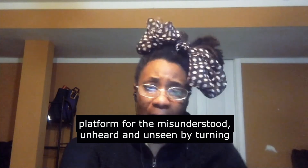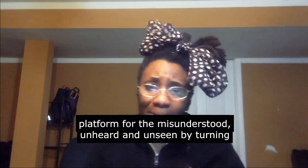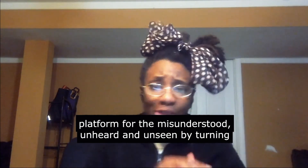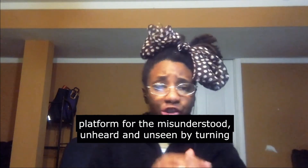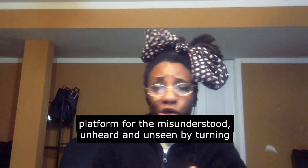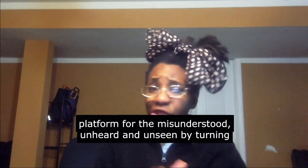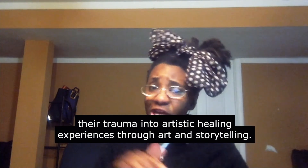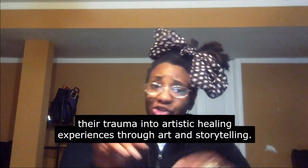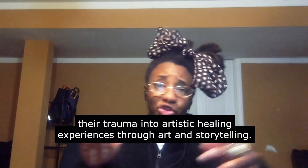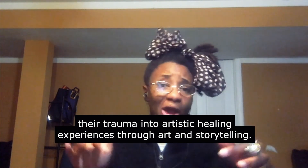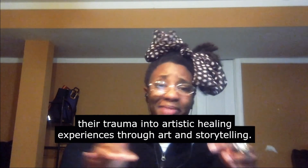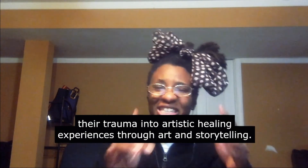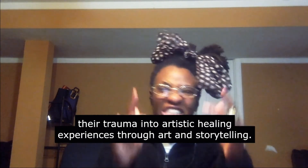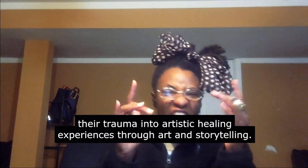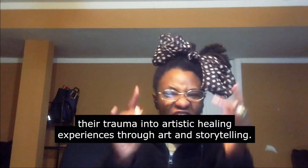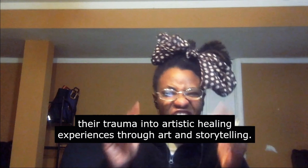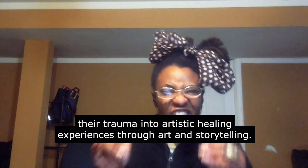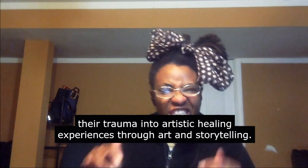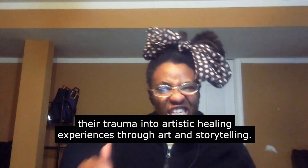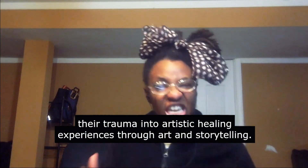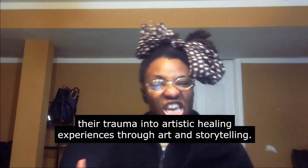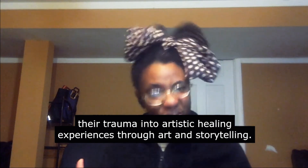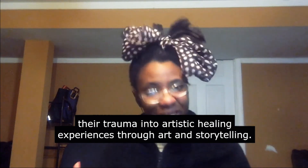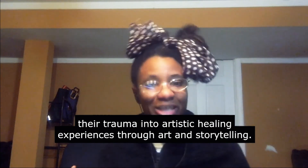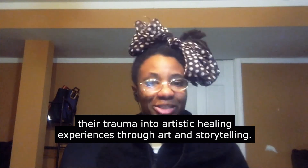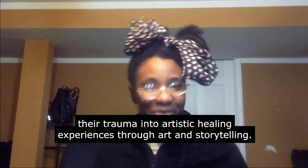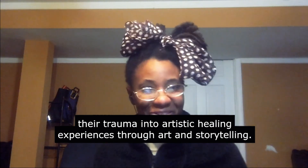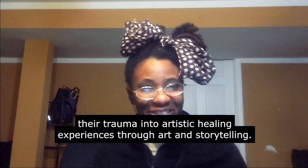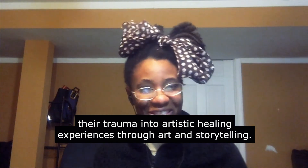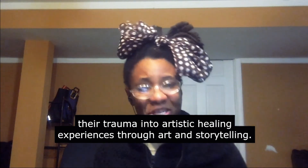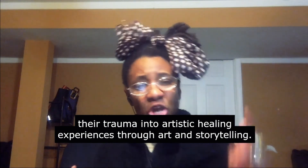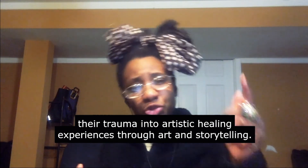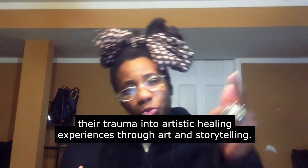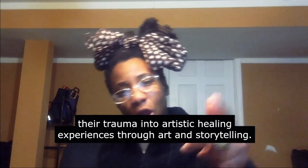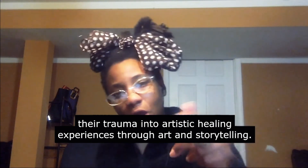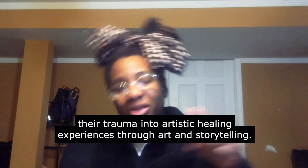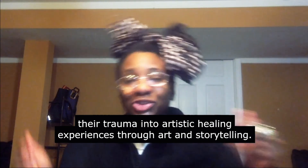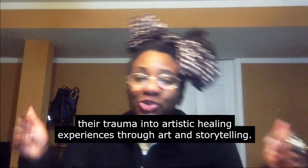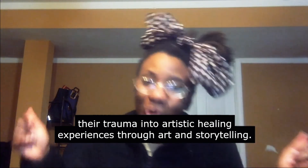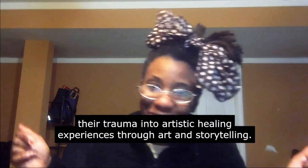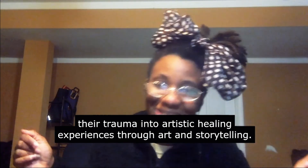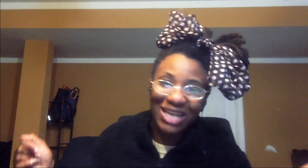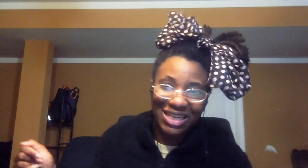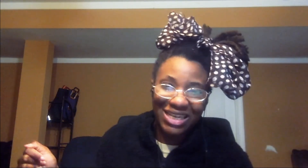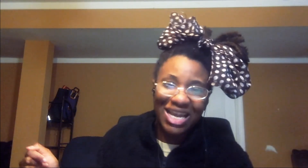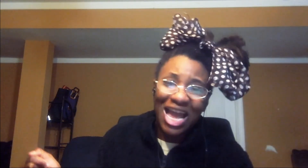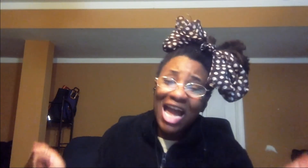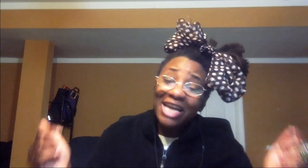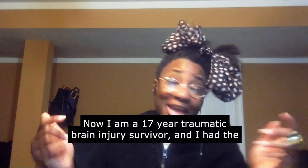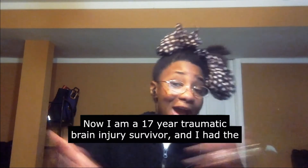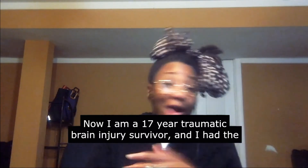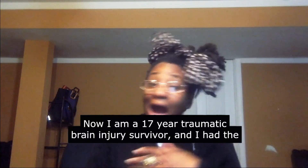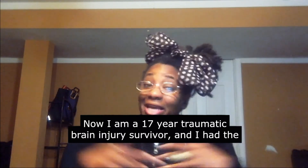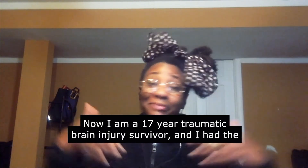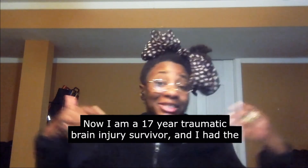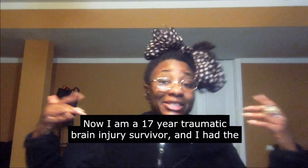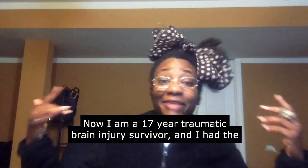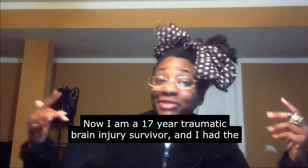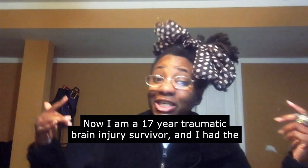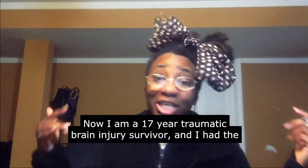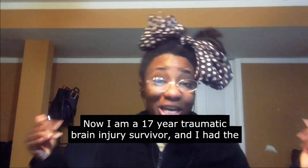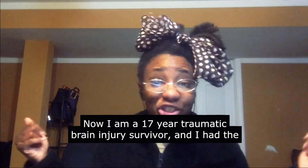unseen by turning their trauma into artistic healing experiences through art and storytelling. Now, I am